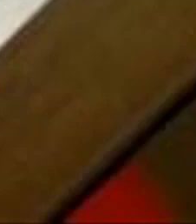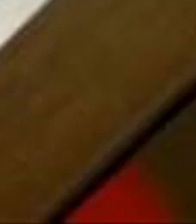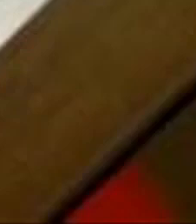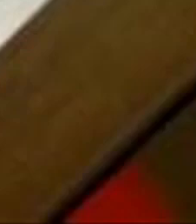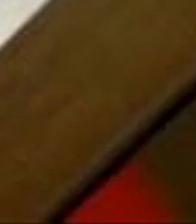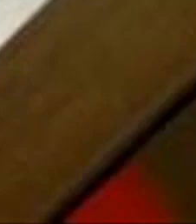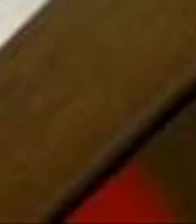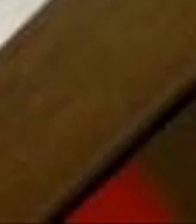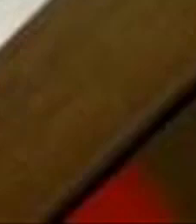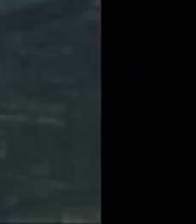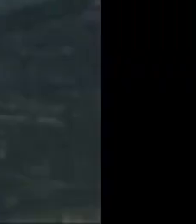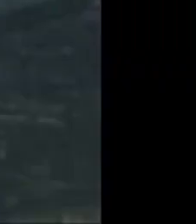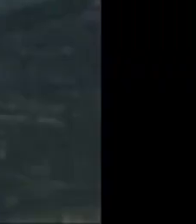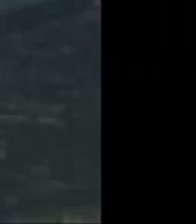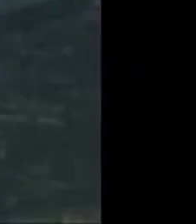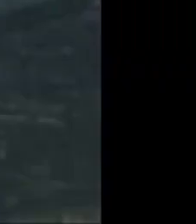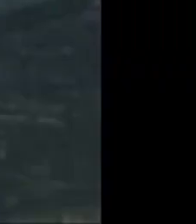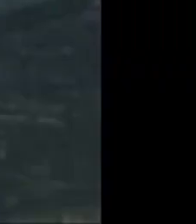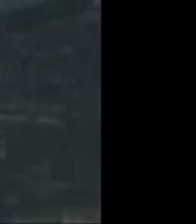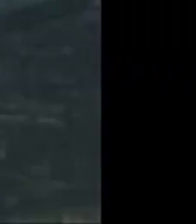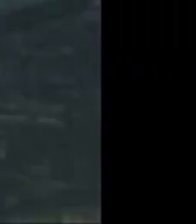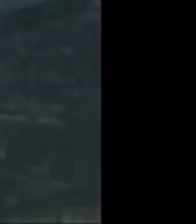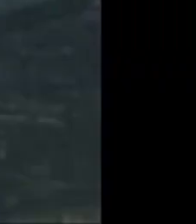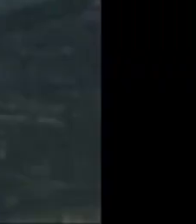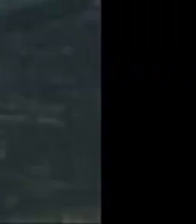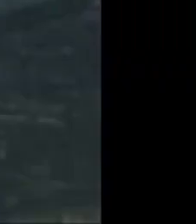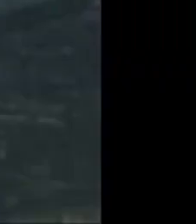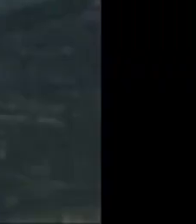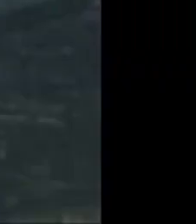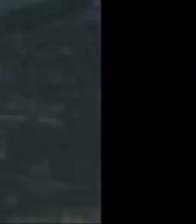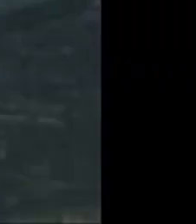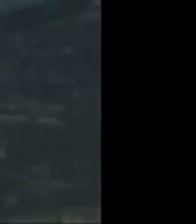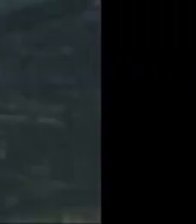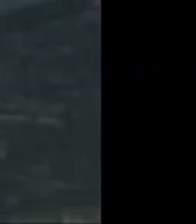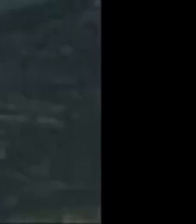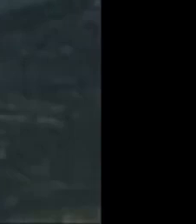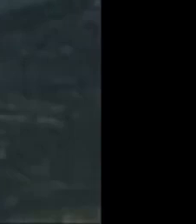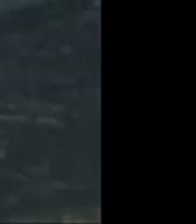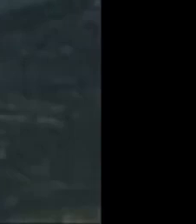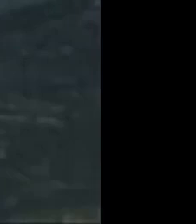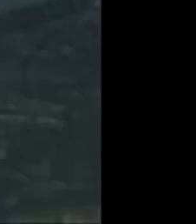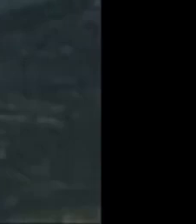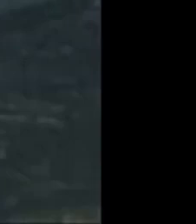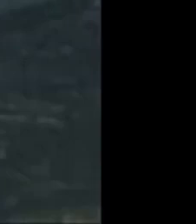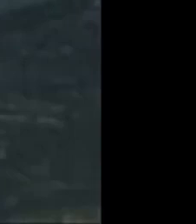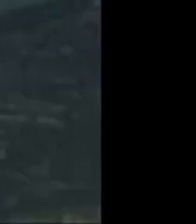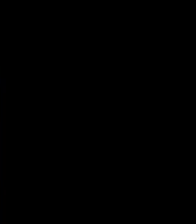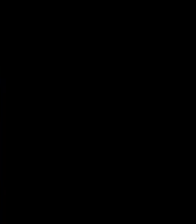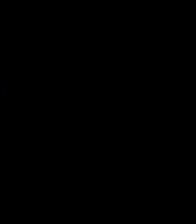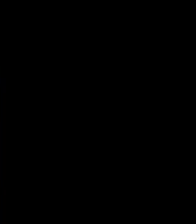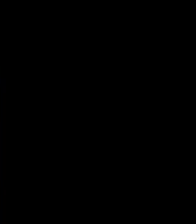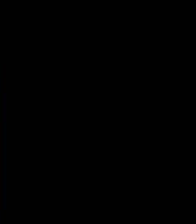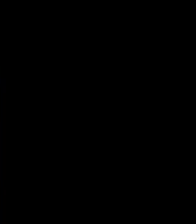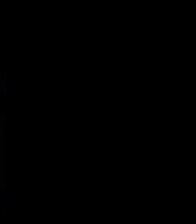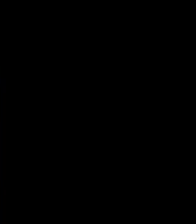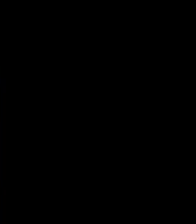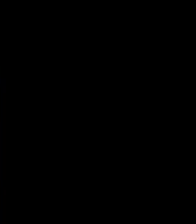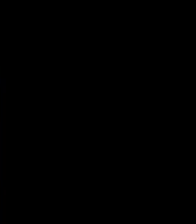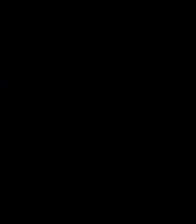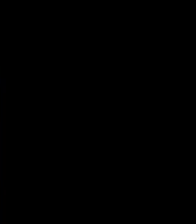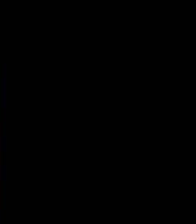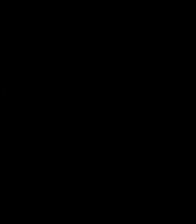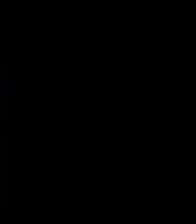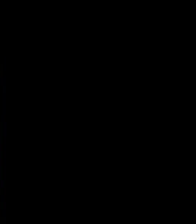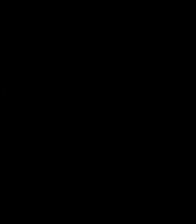way, the same is a thief and a robber. But he that entereth in by the door is the shepherd of the sheep. To him